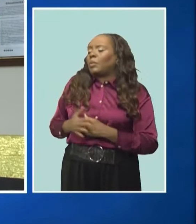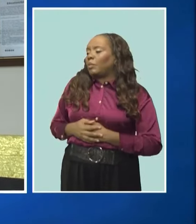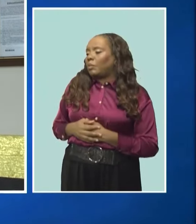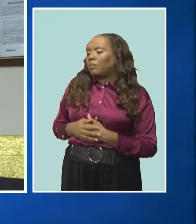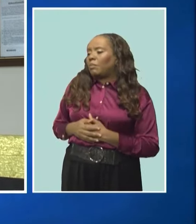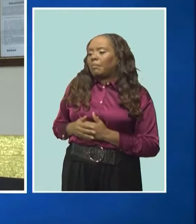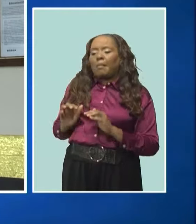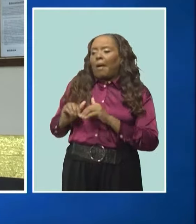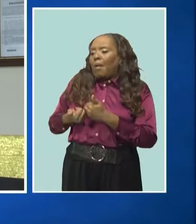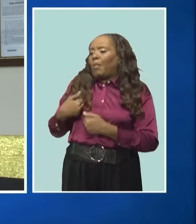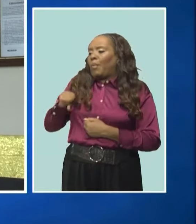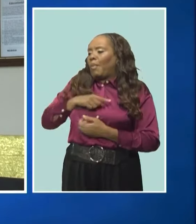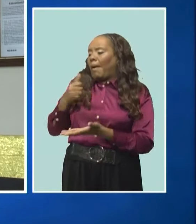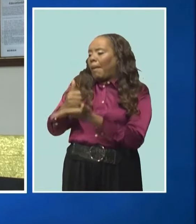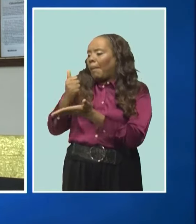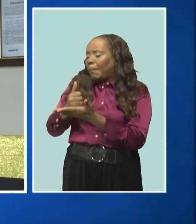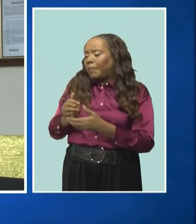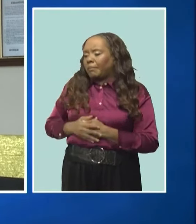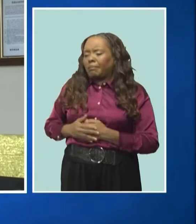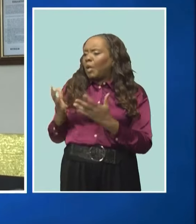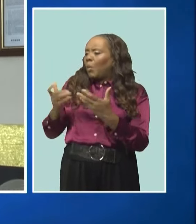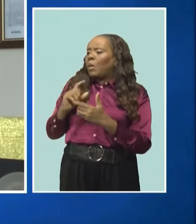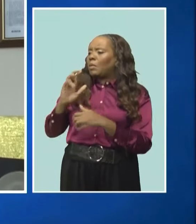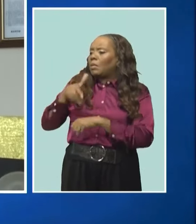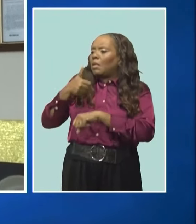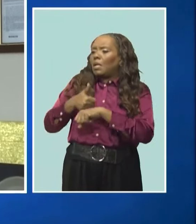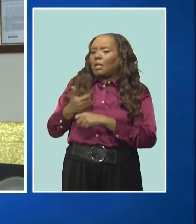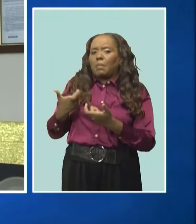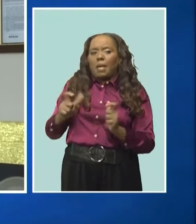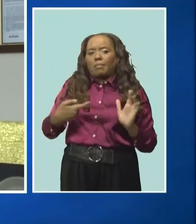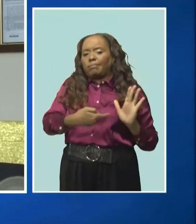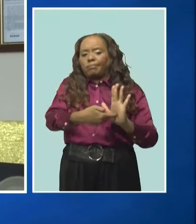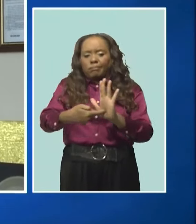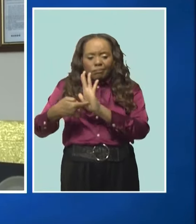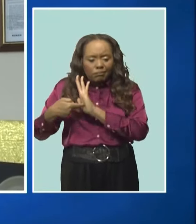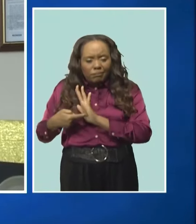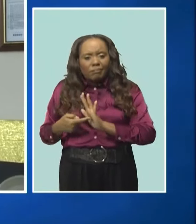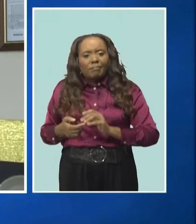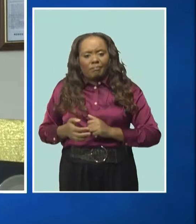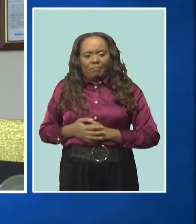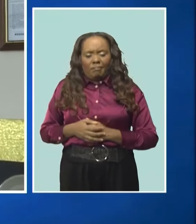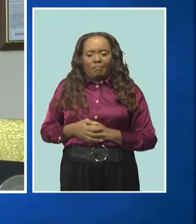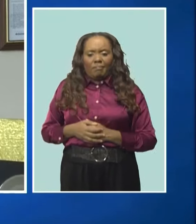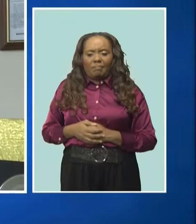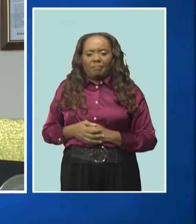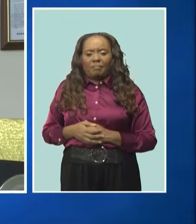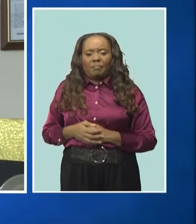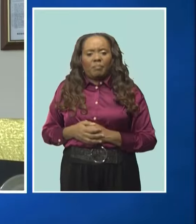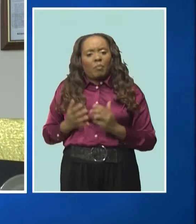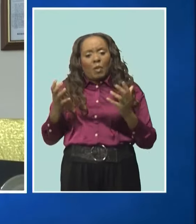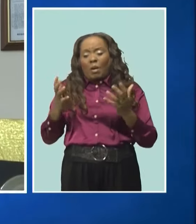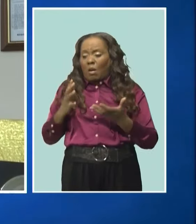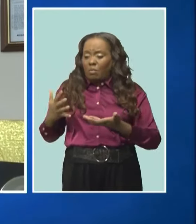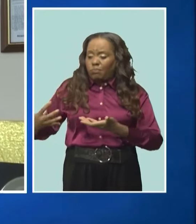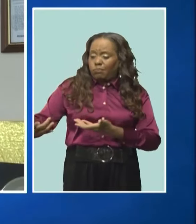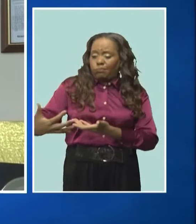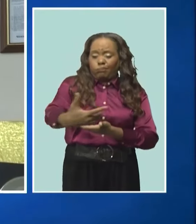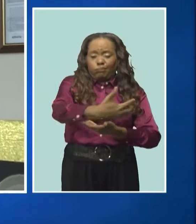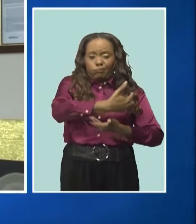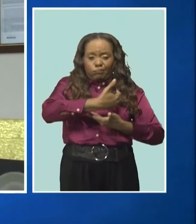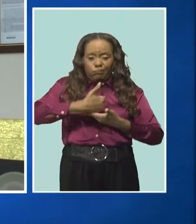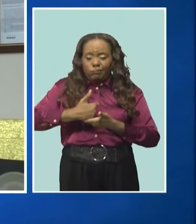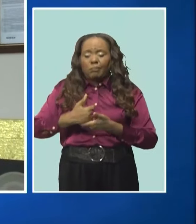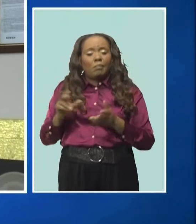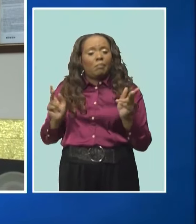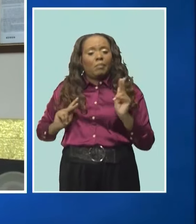to help to stage an exhibition and actually collect information that the public can